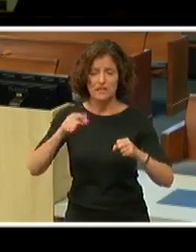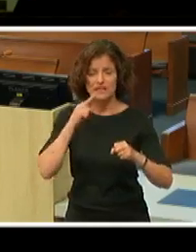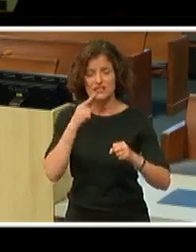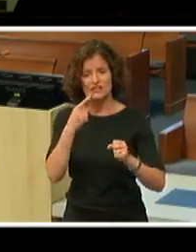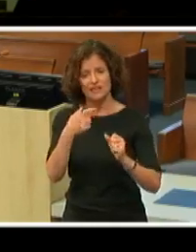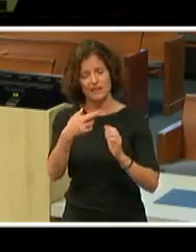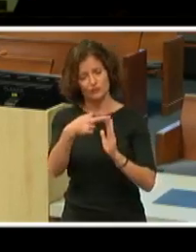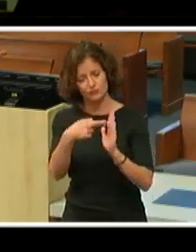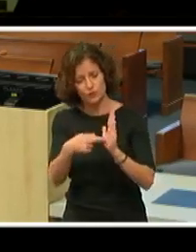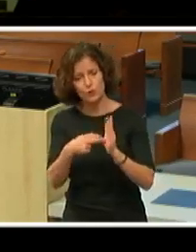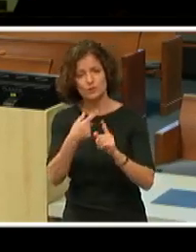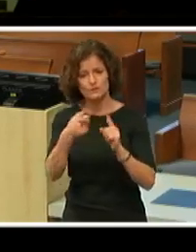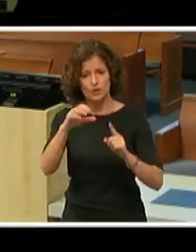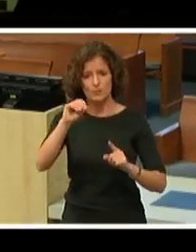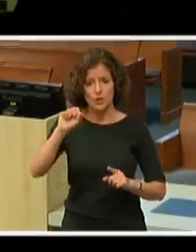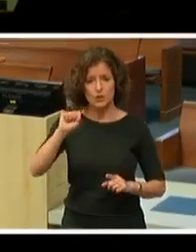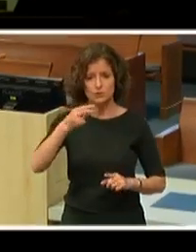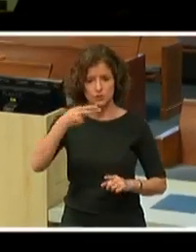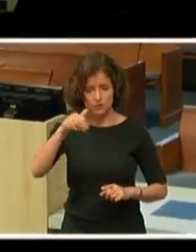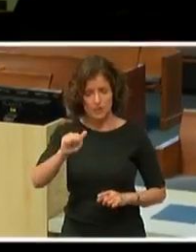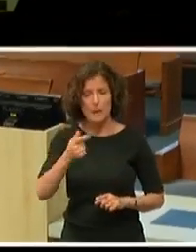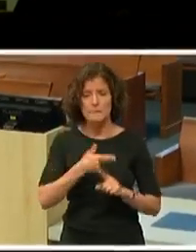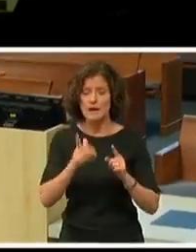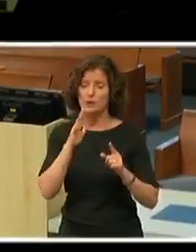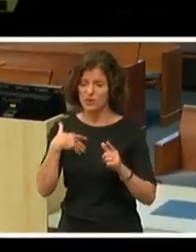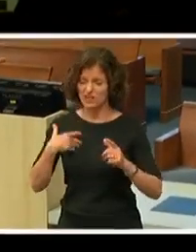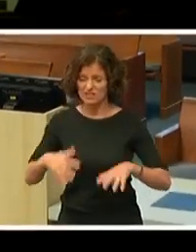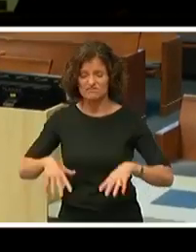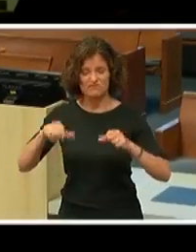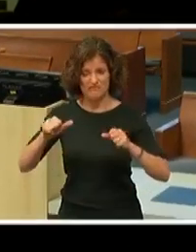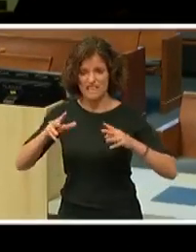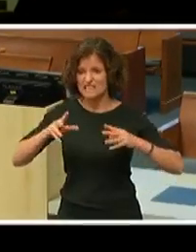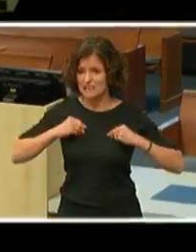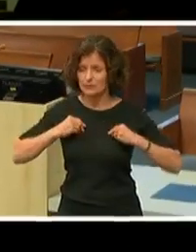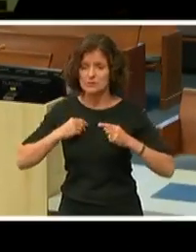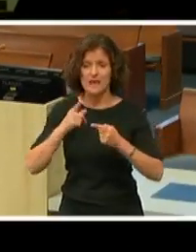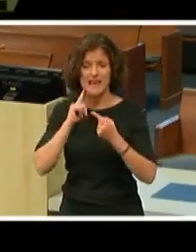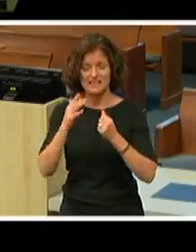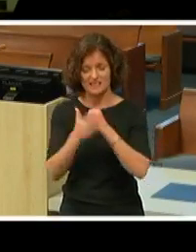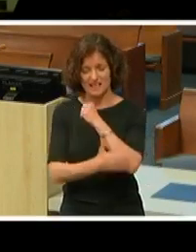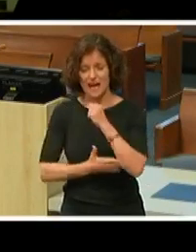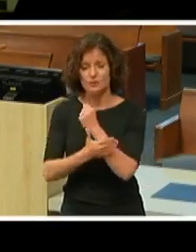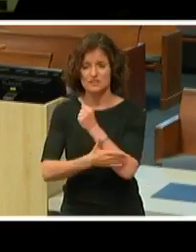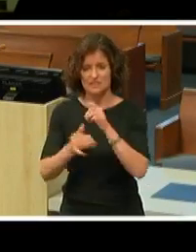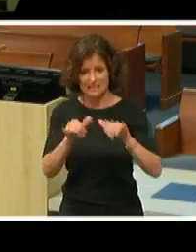by OSHA, but we're going to adopt them as county standards, and therefore they become enforceable.